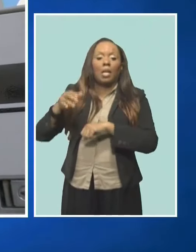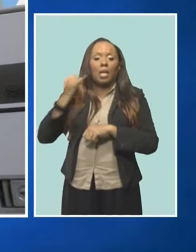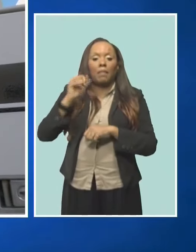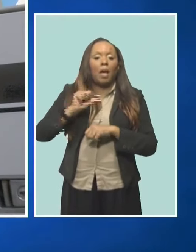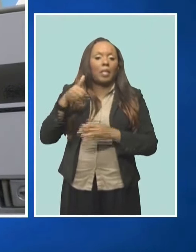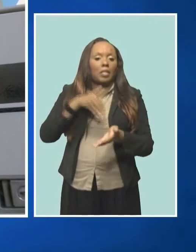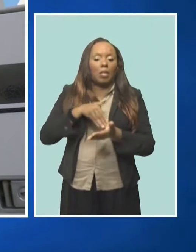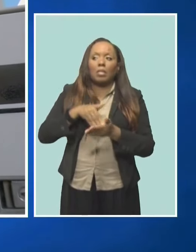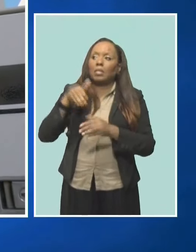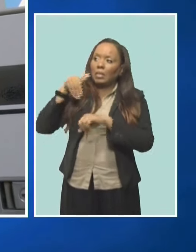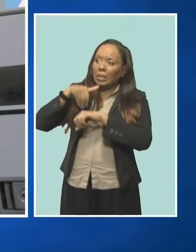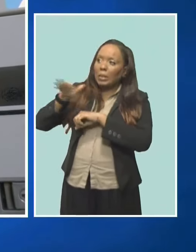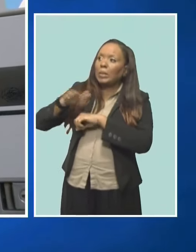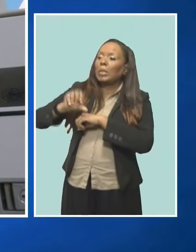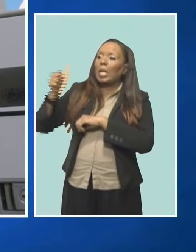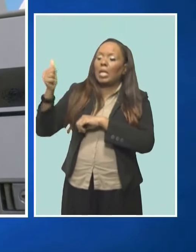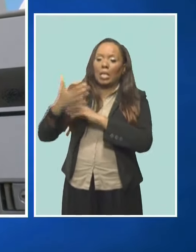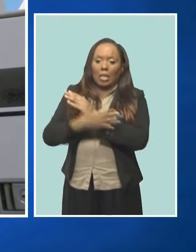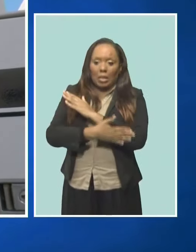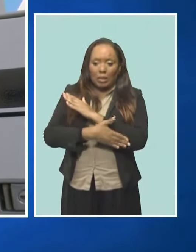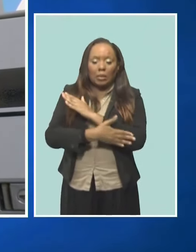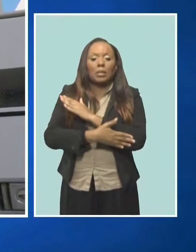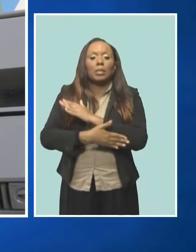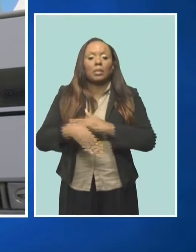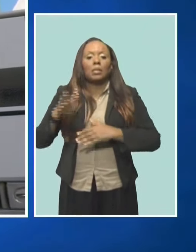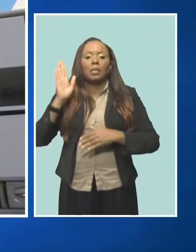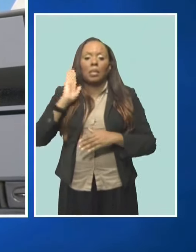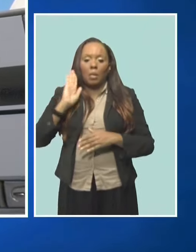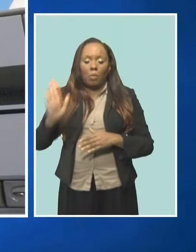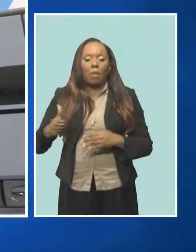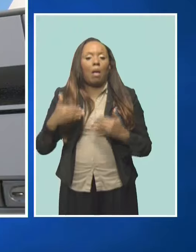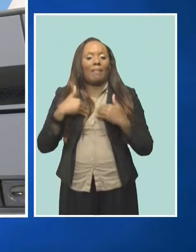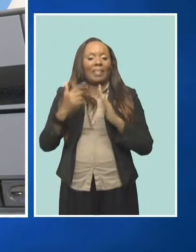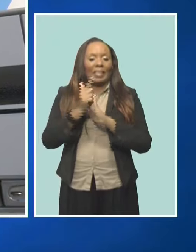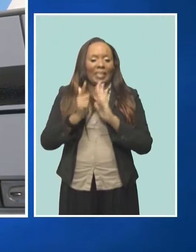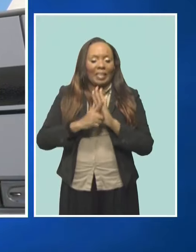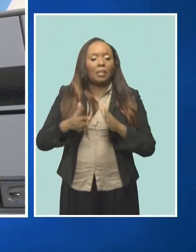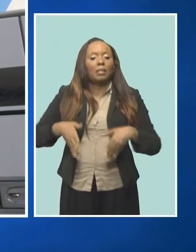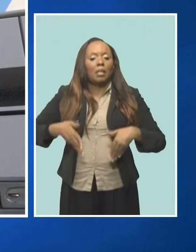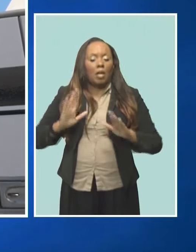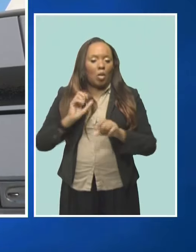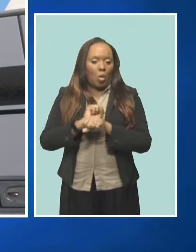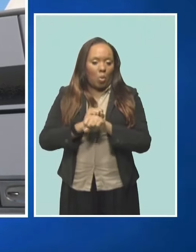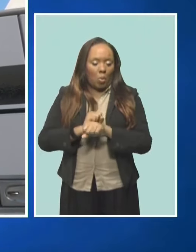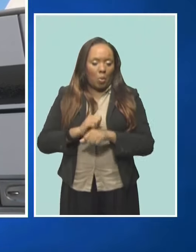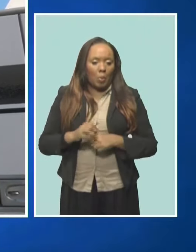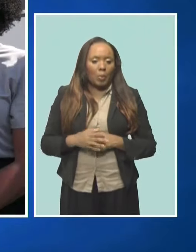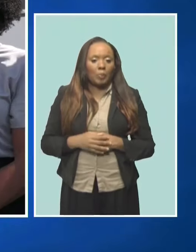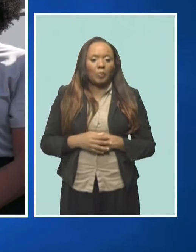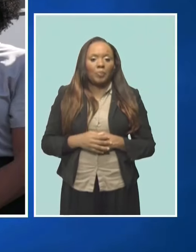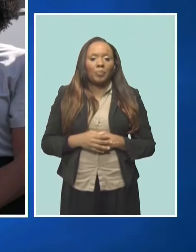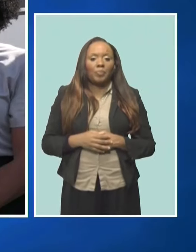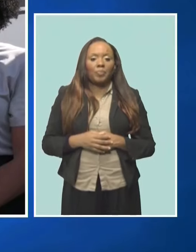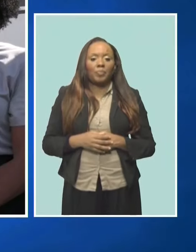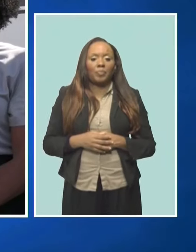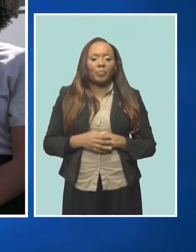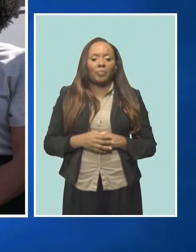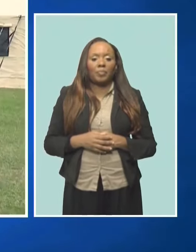that they are covered legally to cooperate and work with the field medical hospital. There are